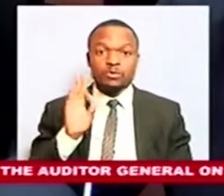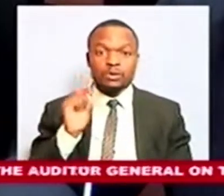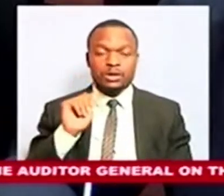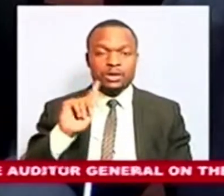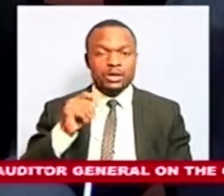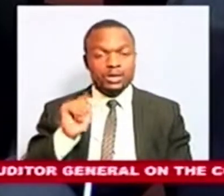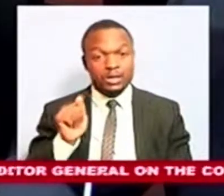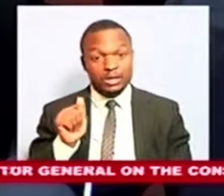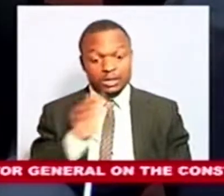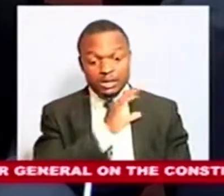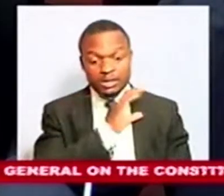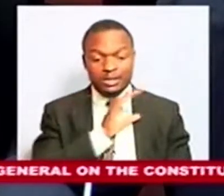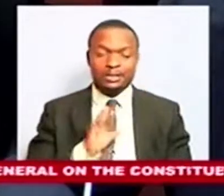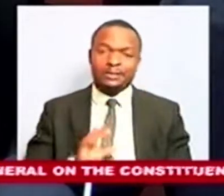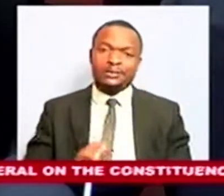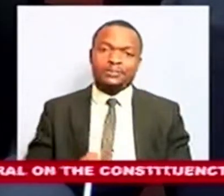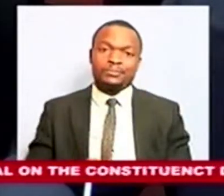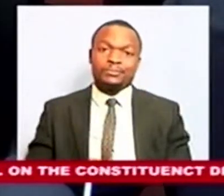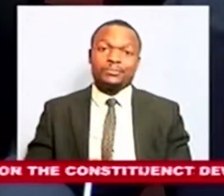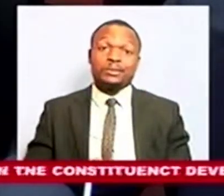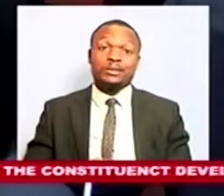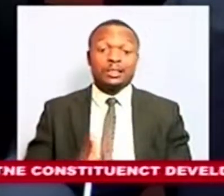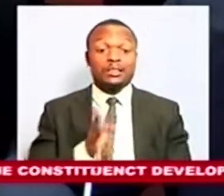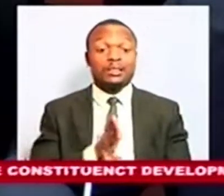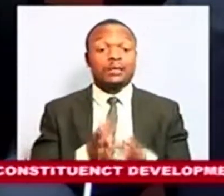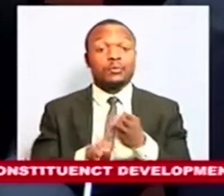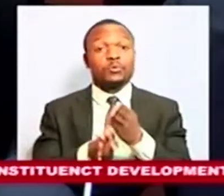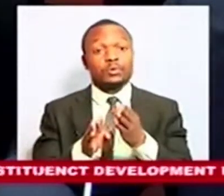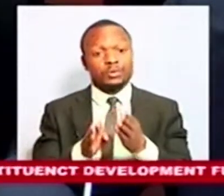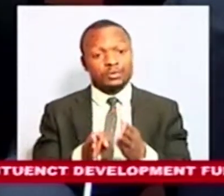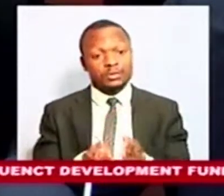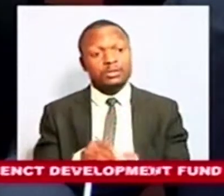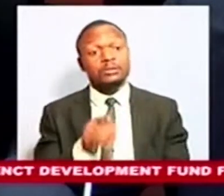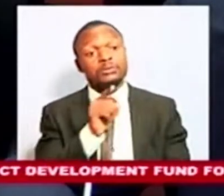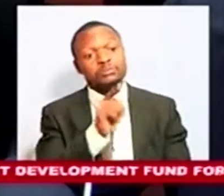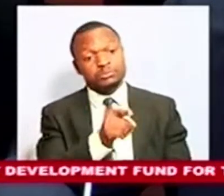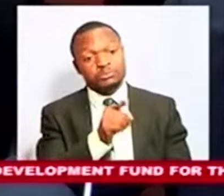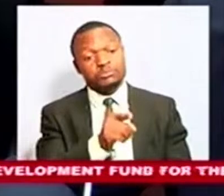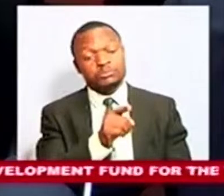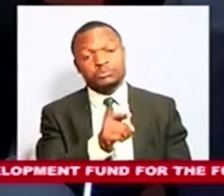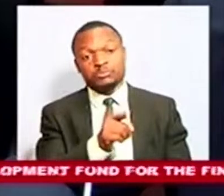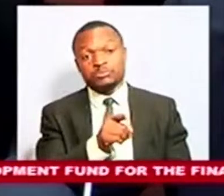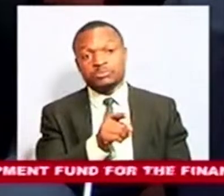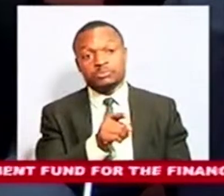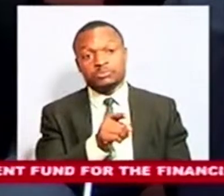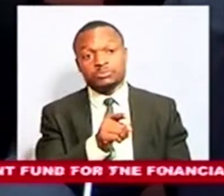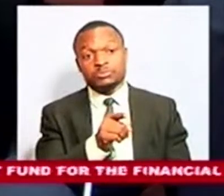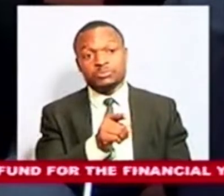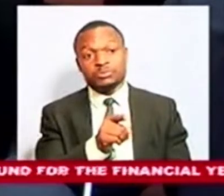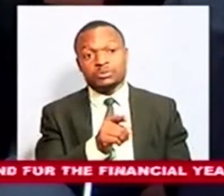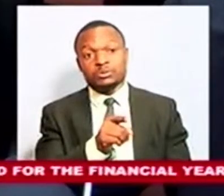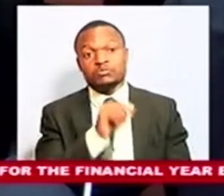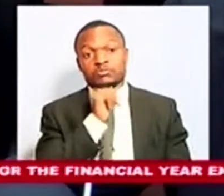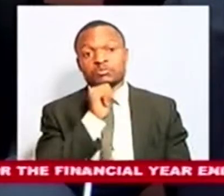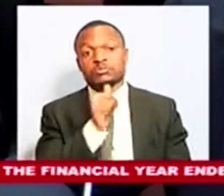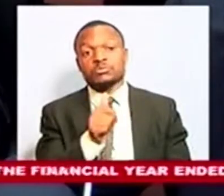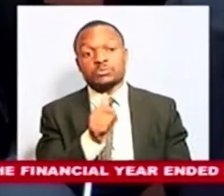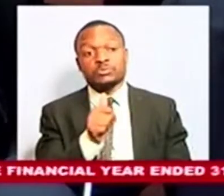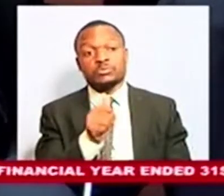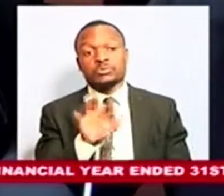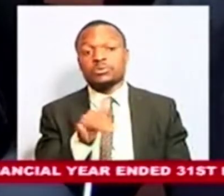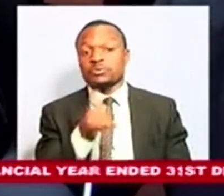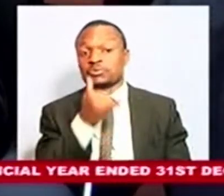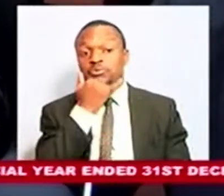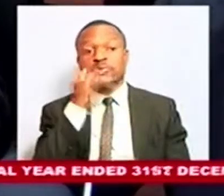the contractor. I'm sure he would not have misplaced his contract.